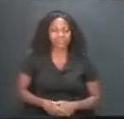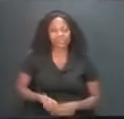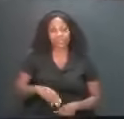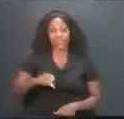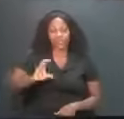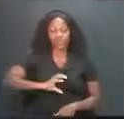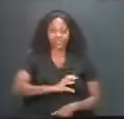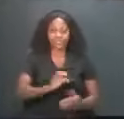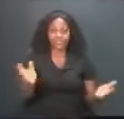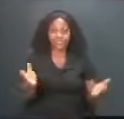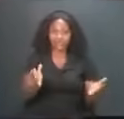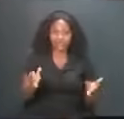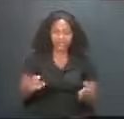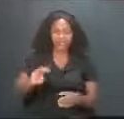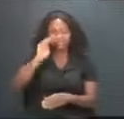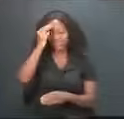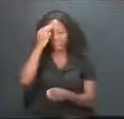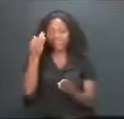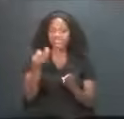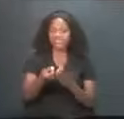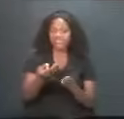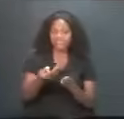the Ministry of Finance to